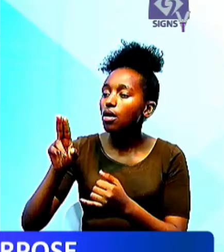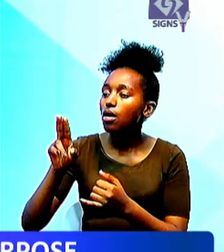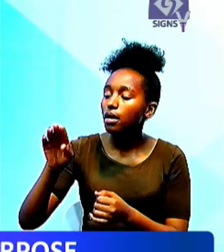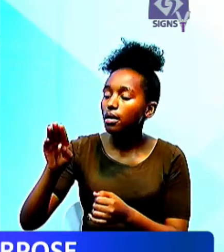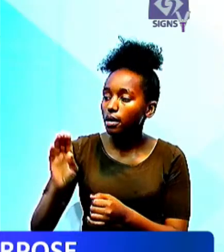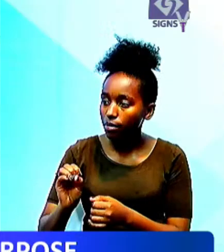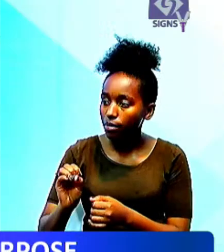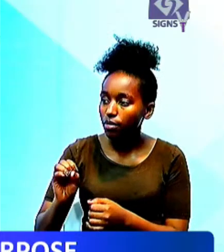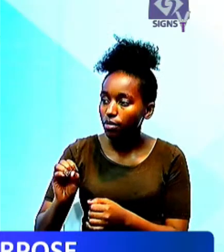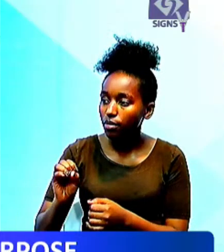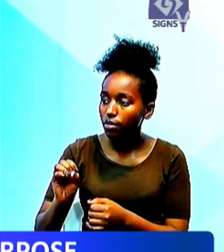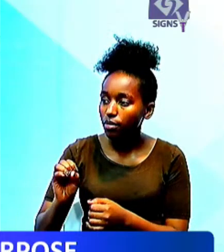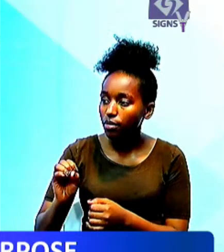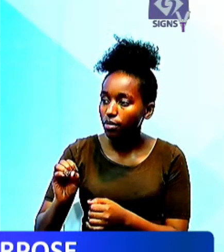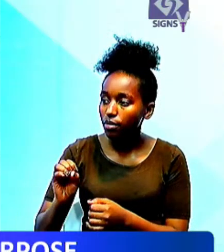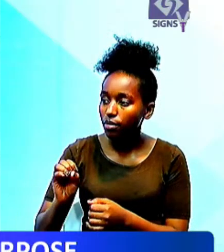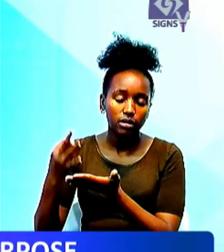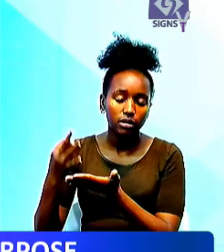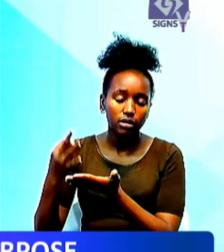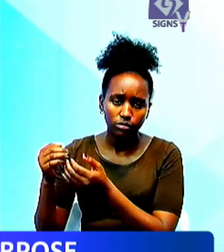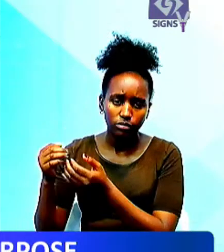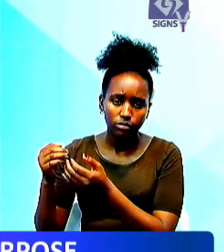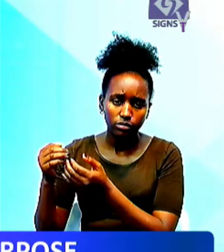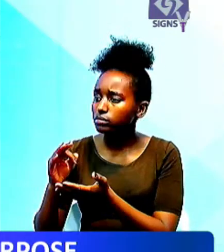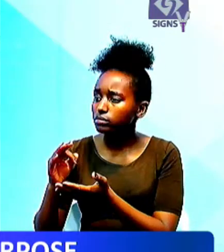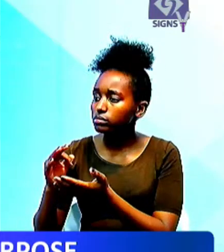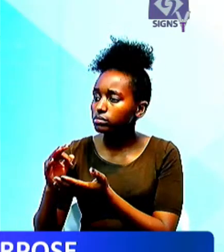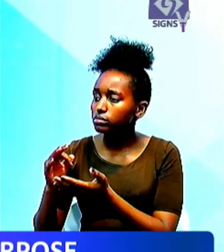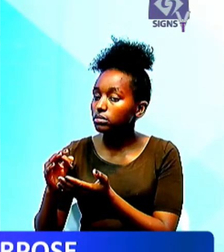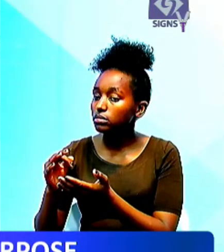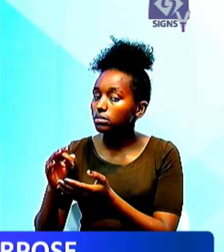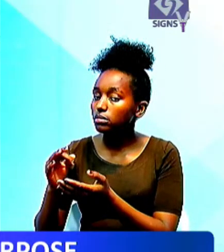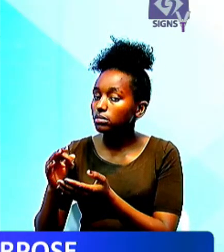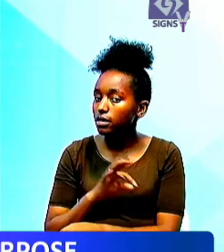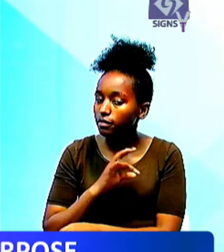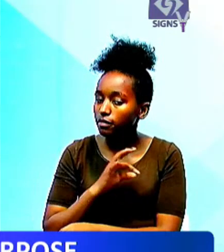return? Because let's not kill each other. Financial